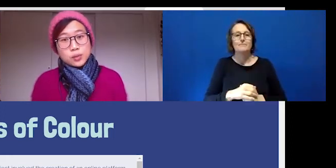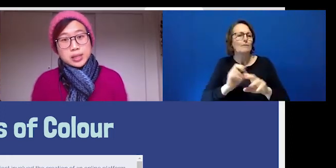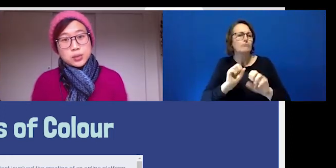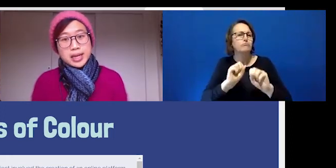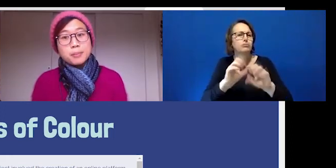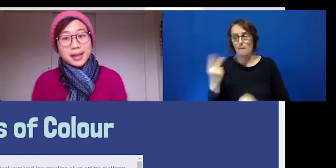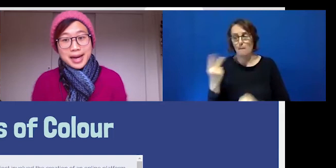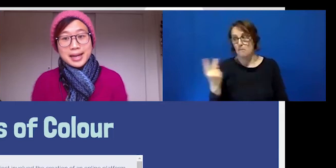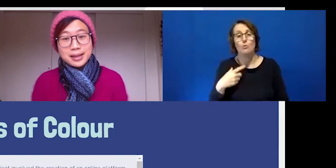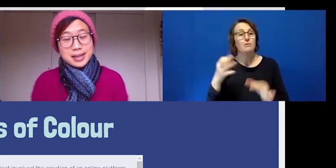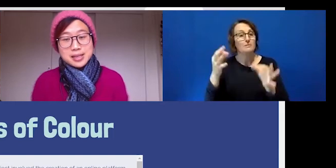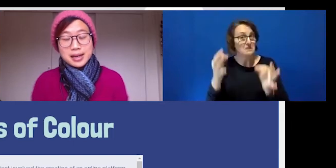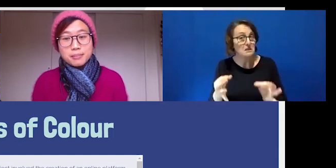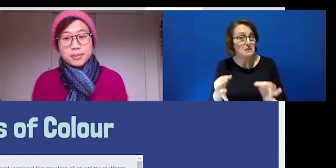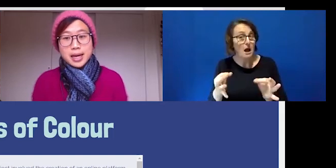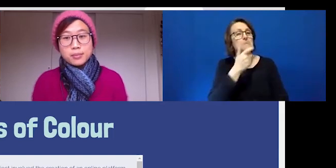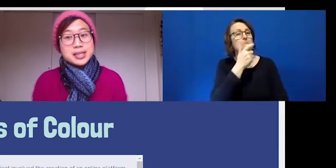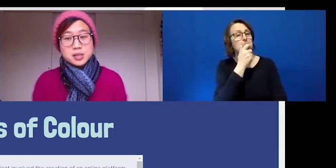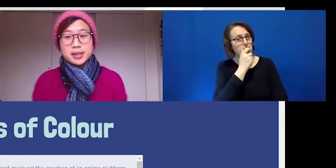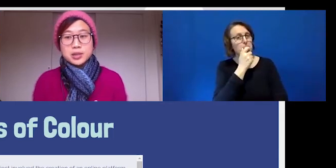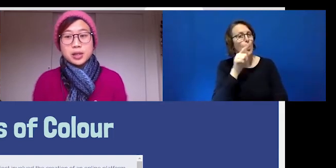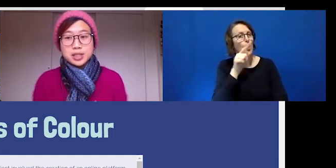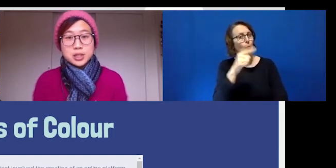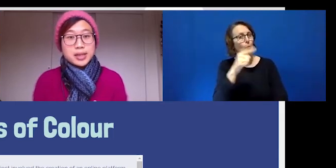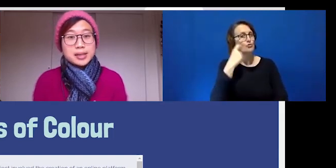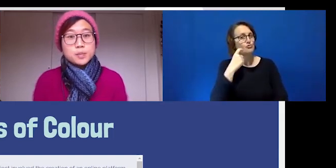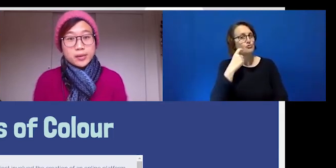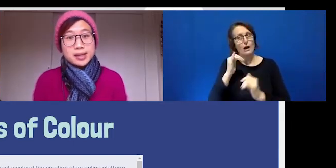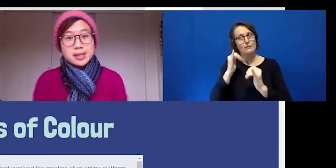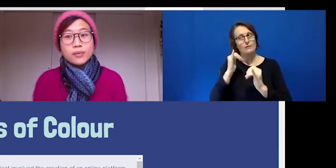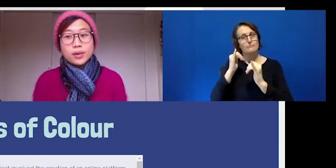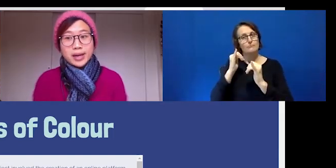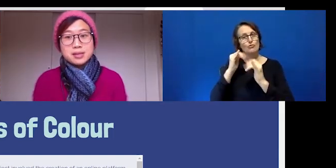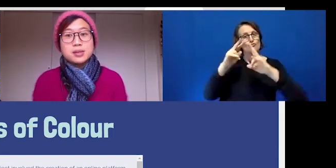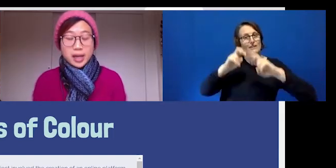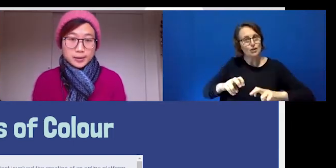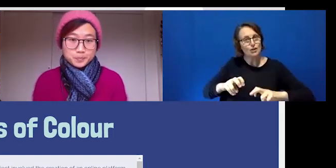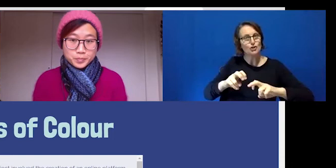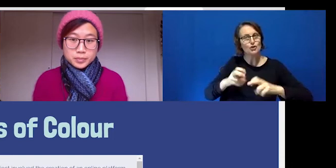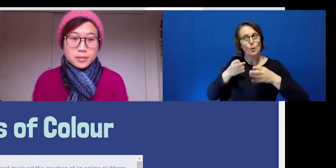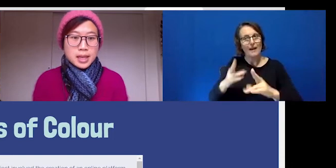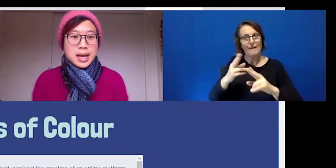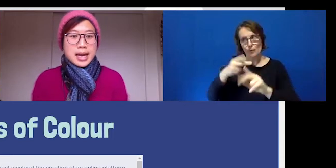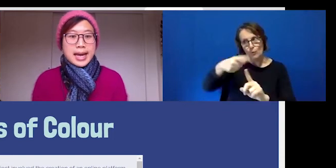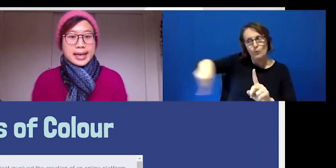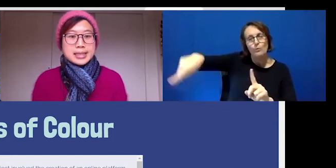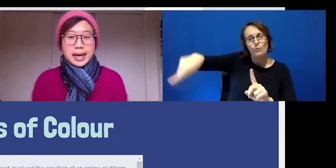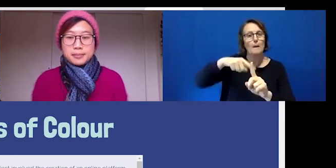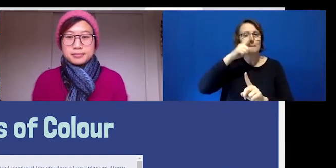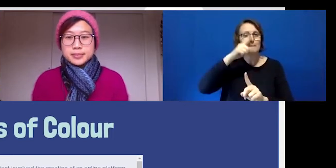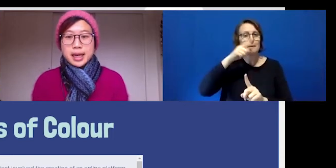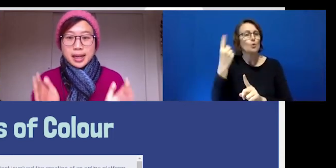to do was to then apply the lean startup research methodology to the experiences of creatives of color.